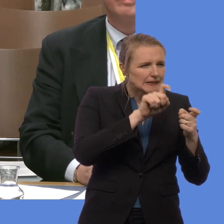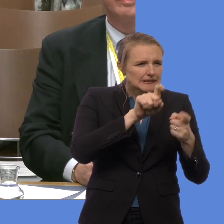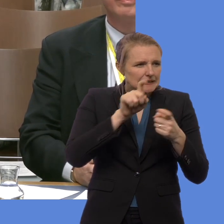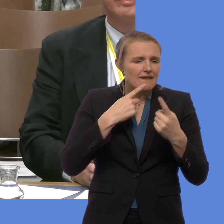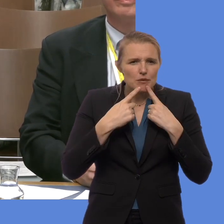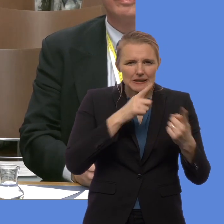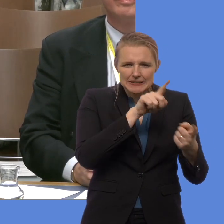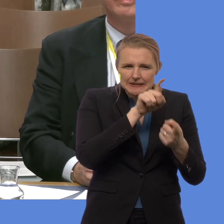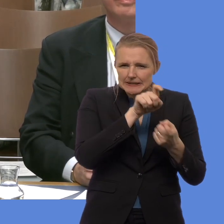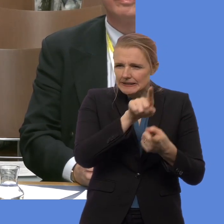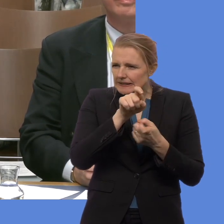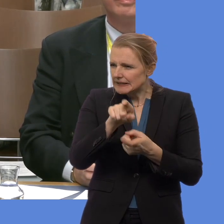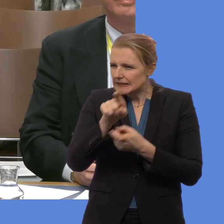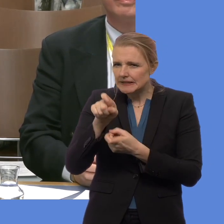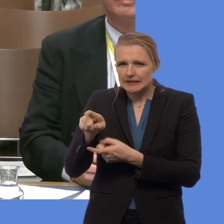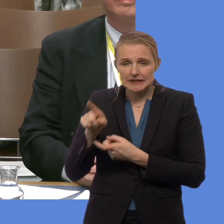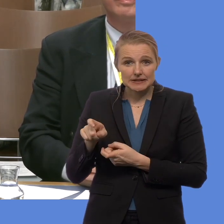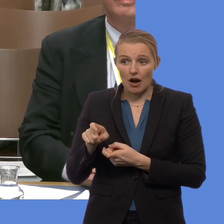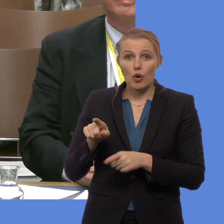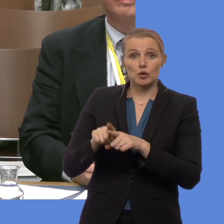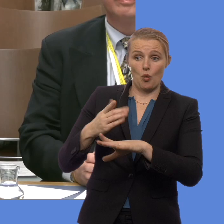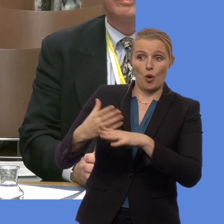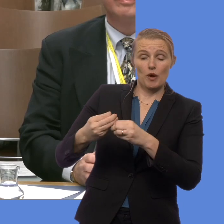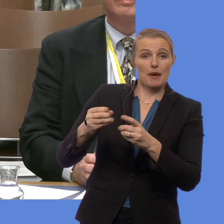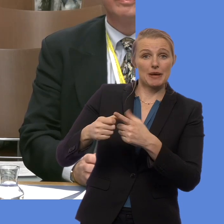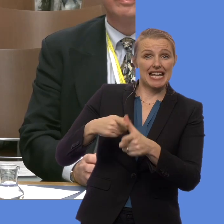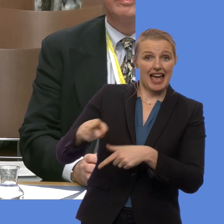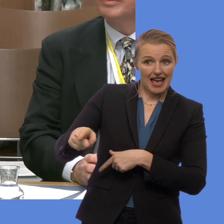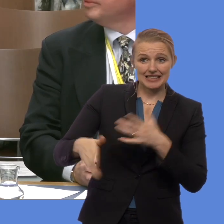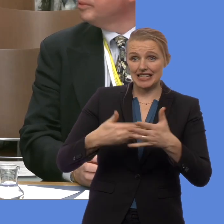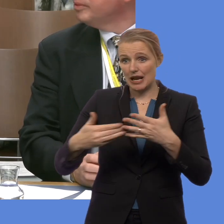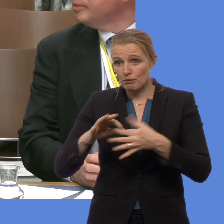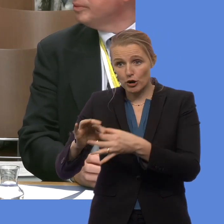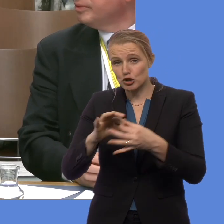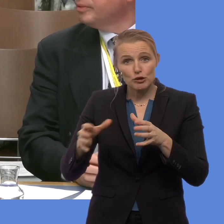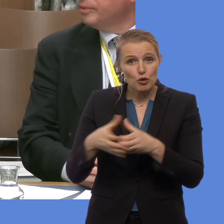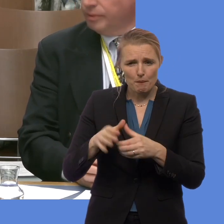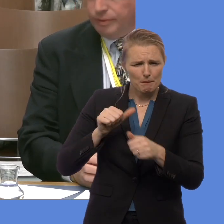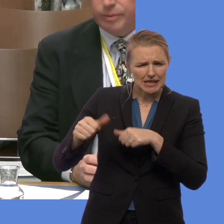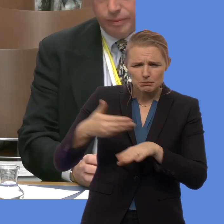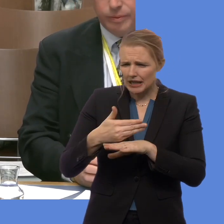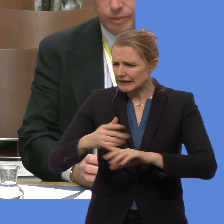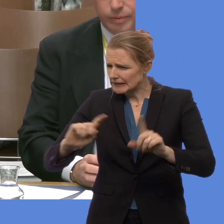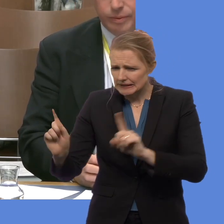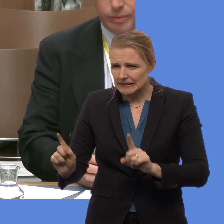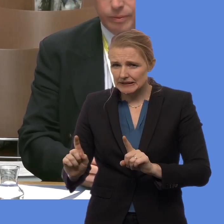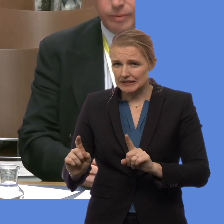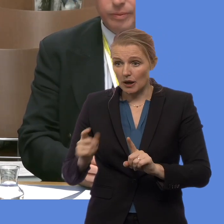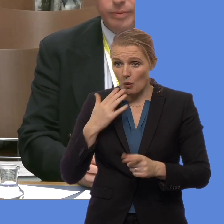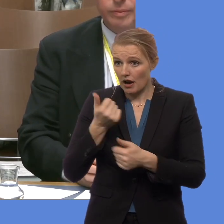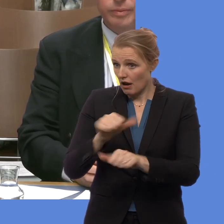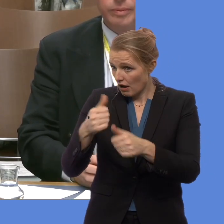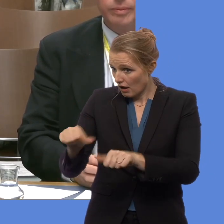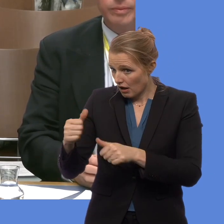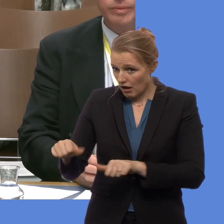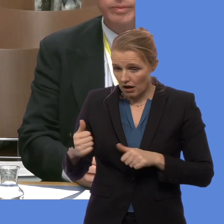And again, once the work with the British Deaf Association and the Sign Language Partnership Group on best practice and statutory guidance completes,